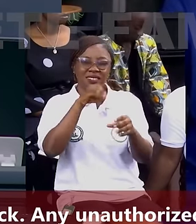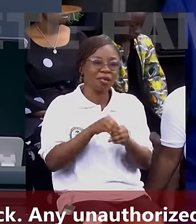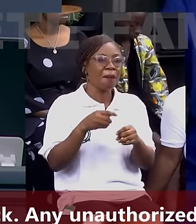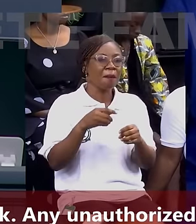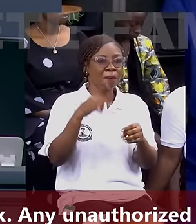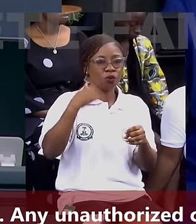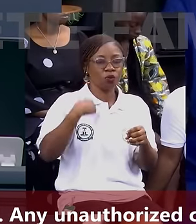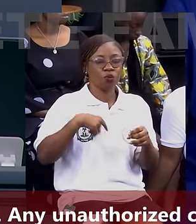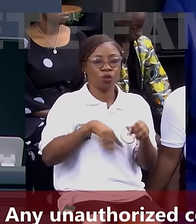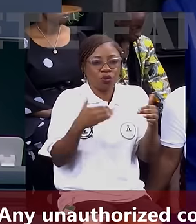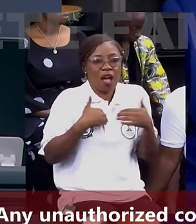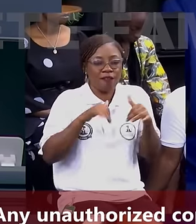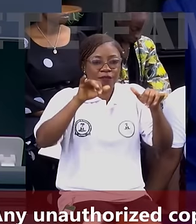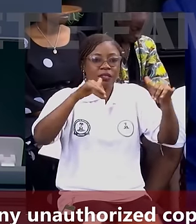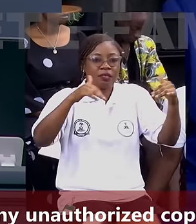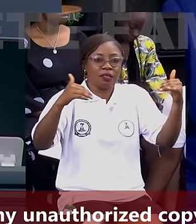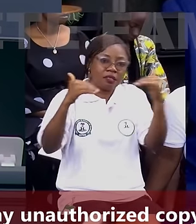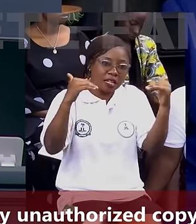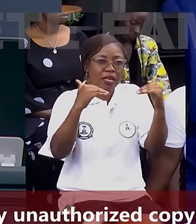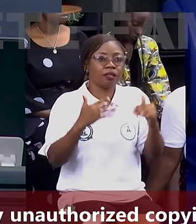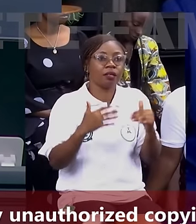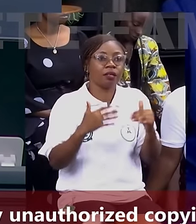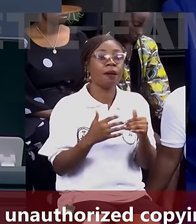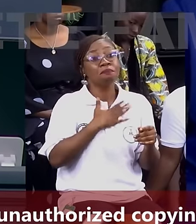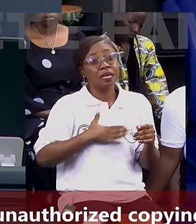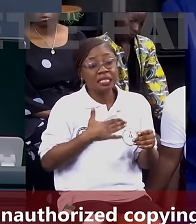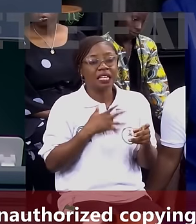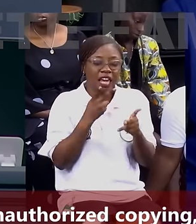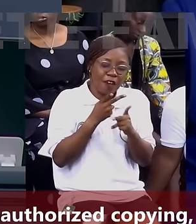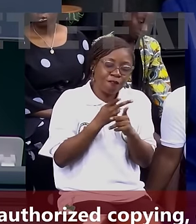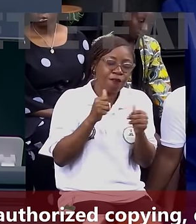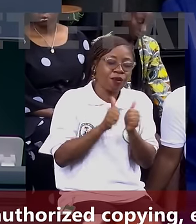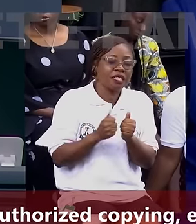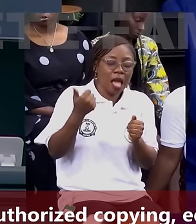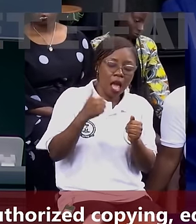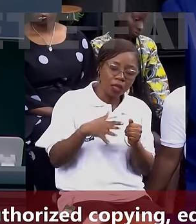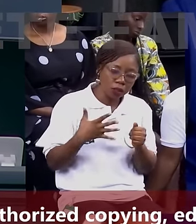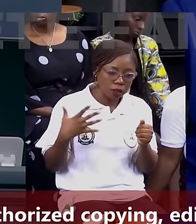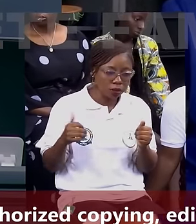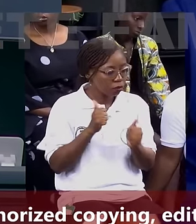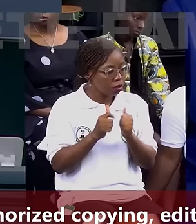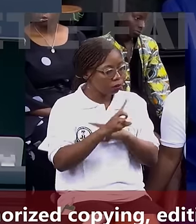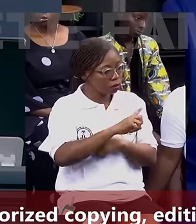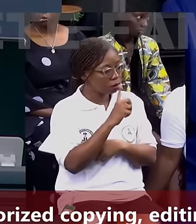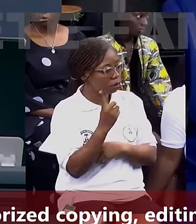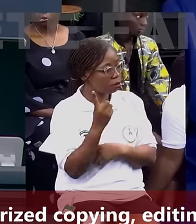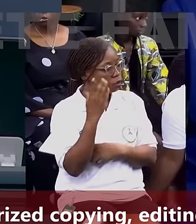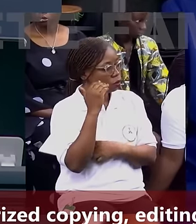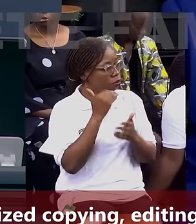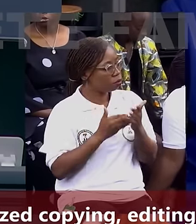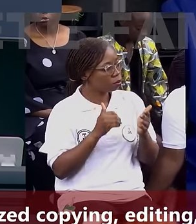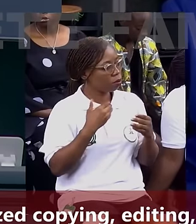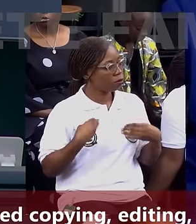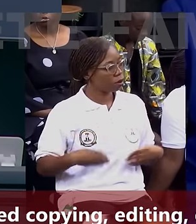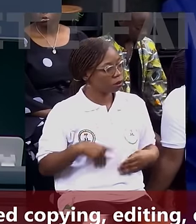standard. So make one very careful with anything. Which David does, some